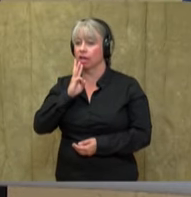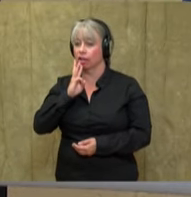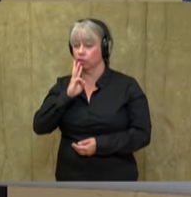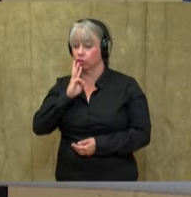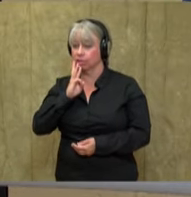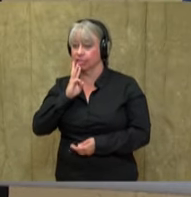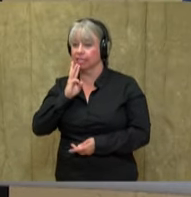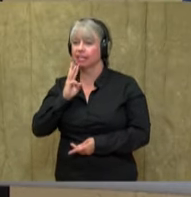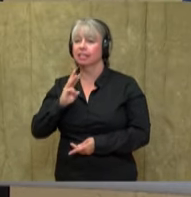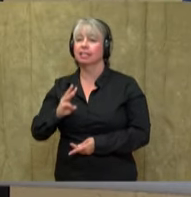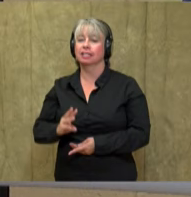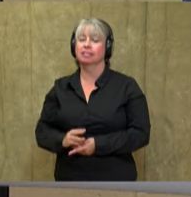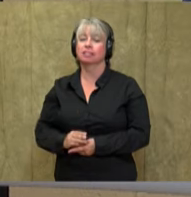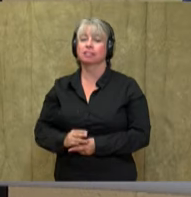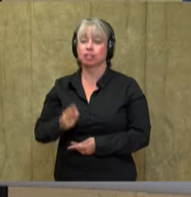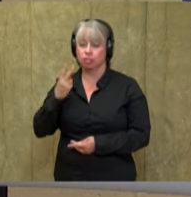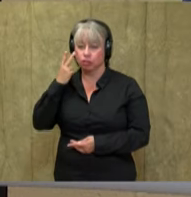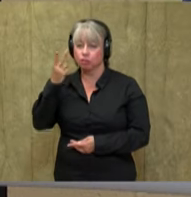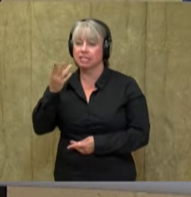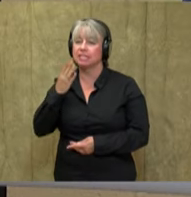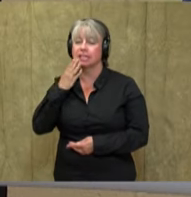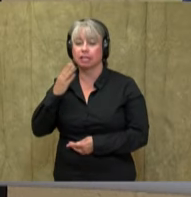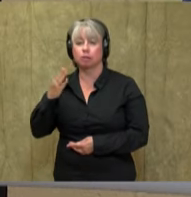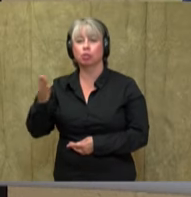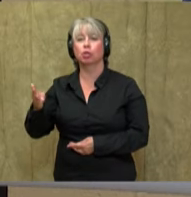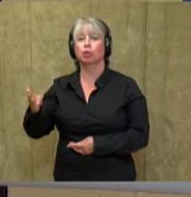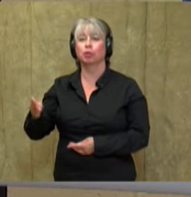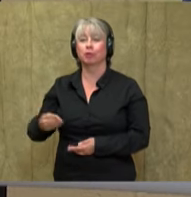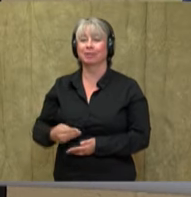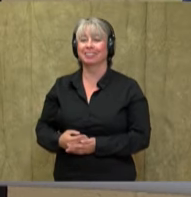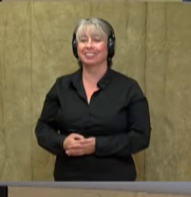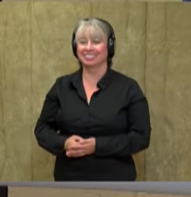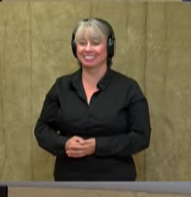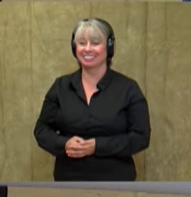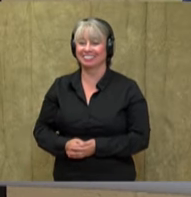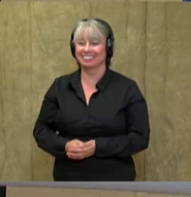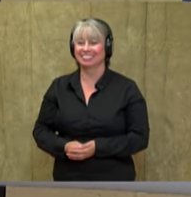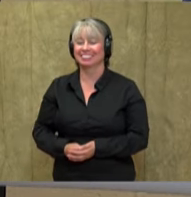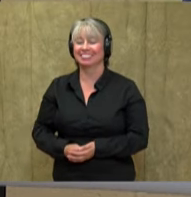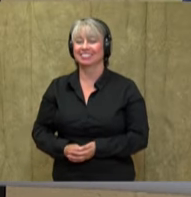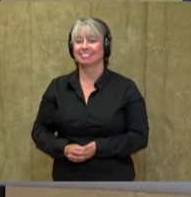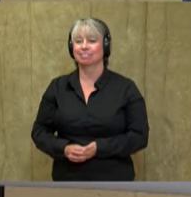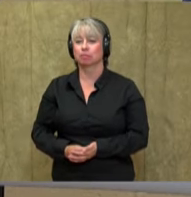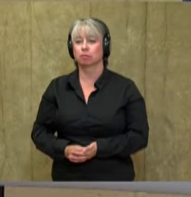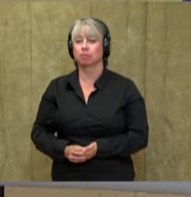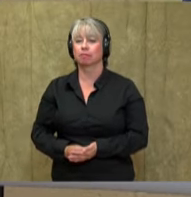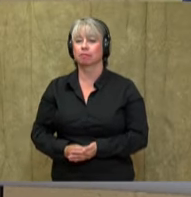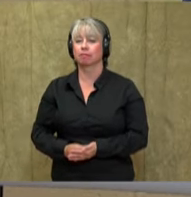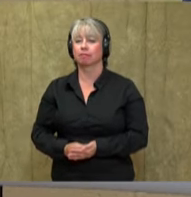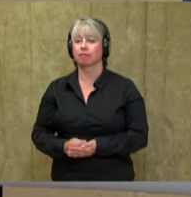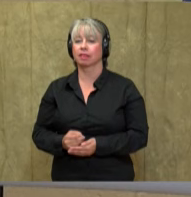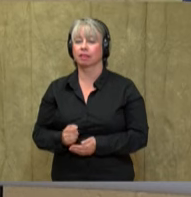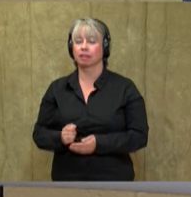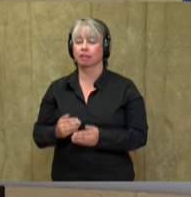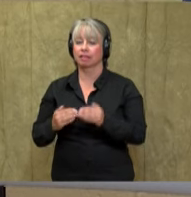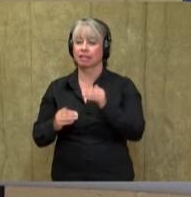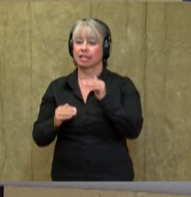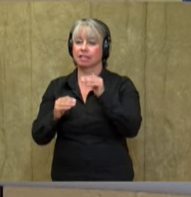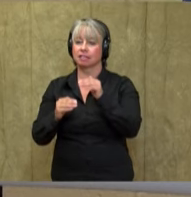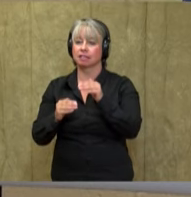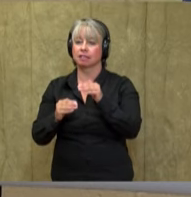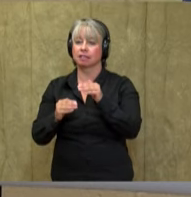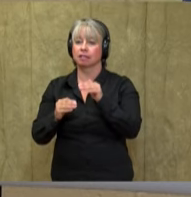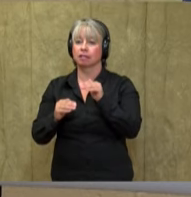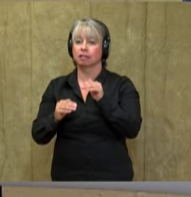food dye in this, so don't think this came out of the water fountain. All right, that's about to the top. I'm trying to get it to the